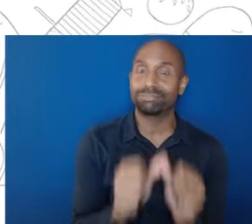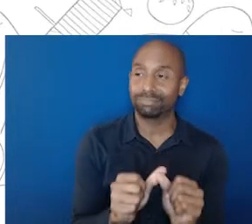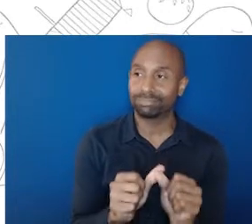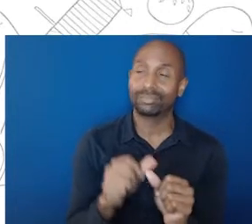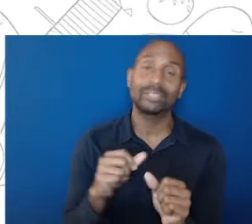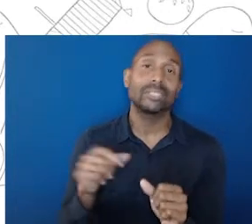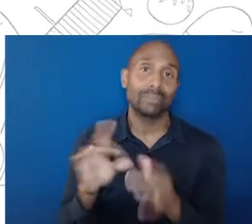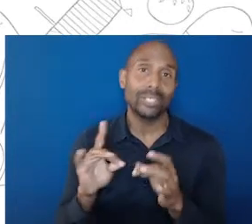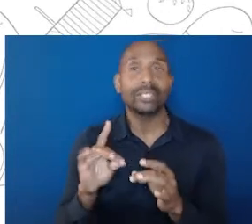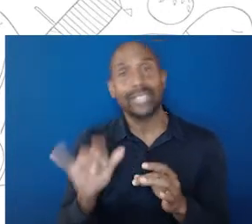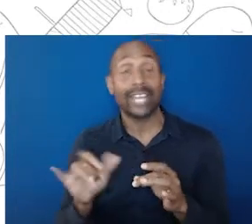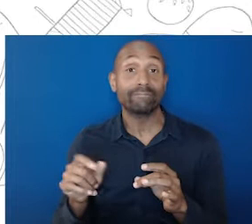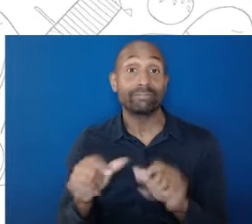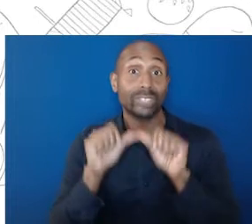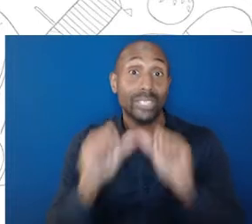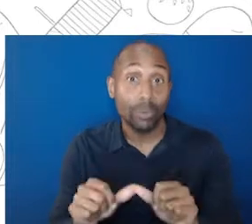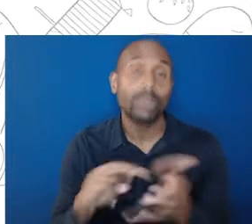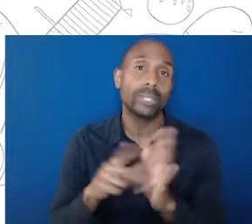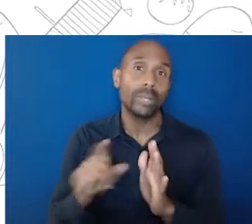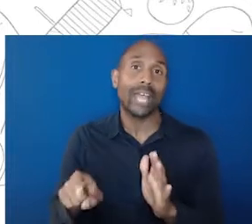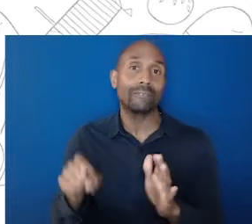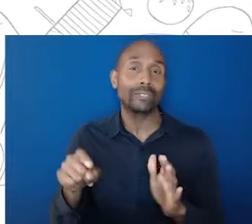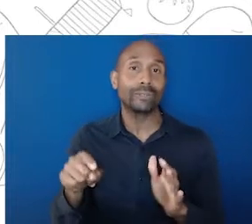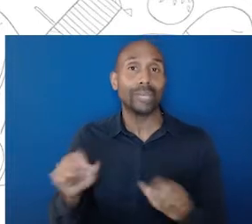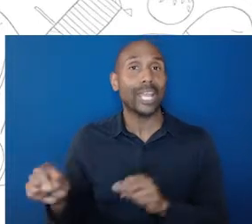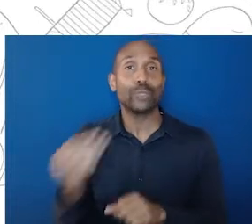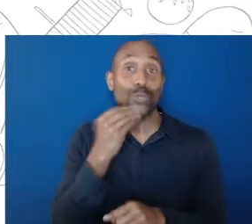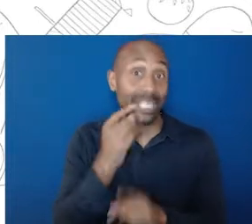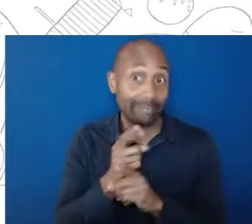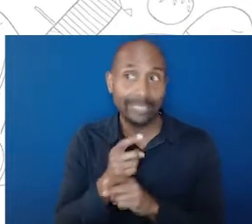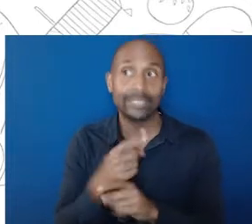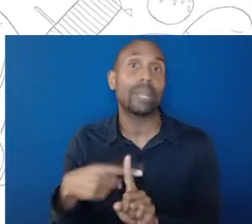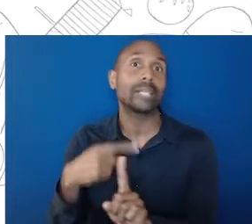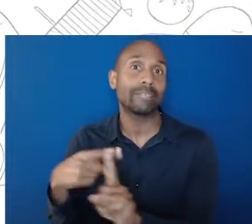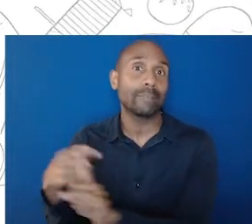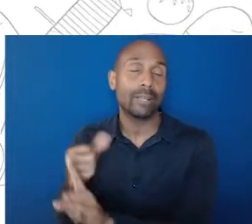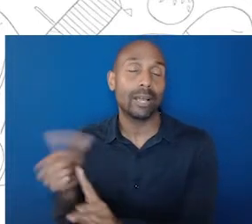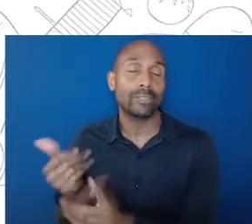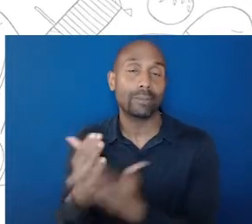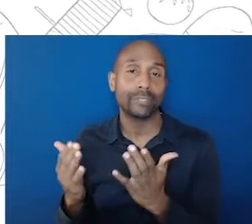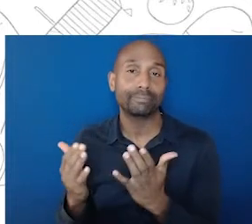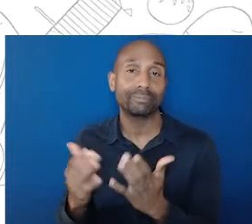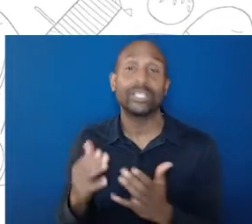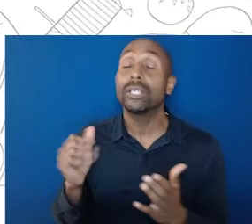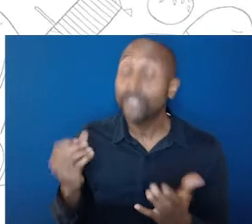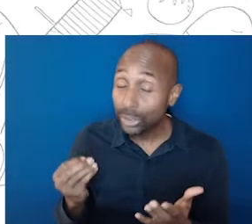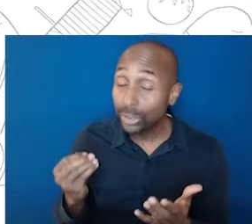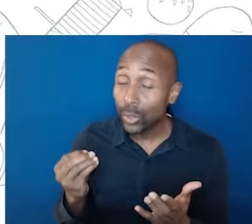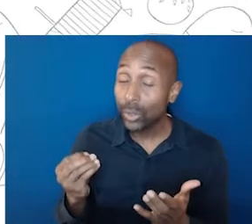also being able to eat as well as mm-hmm. as the other parts of it. So what have your pivots been during the